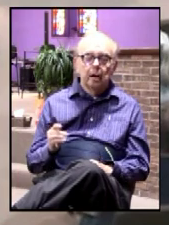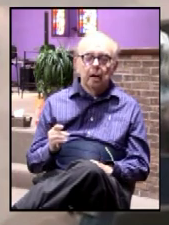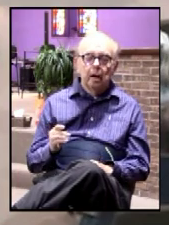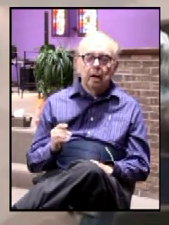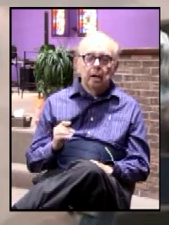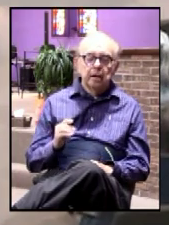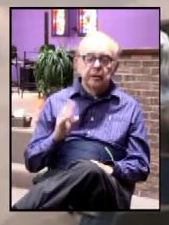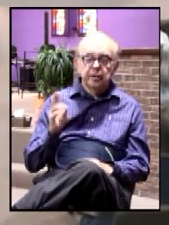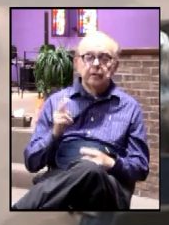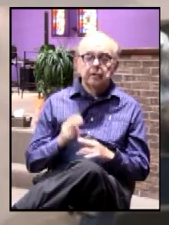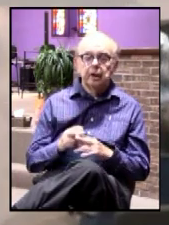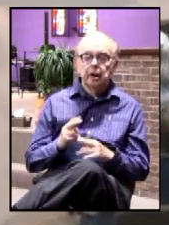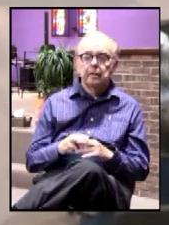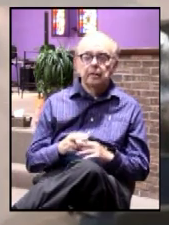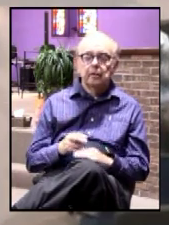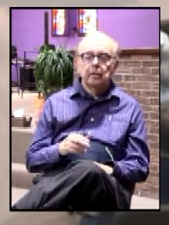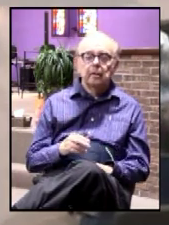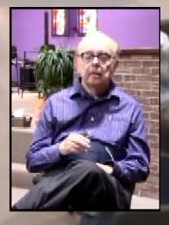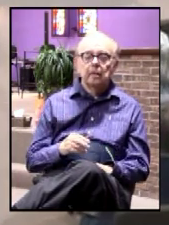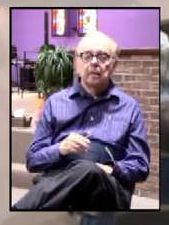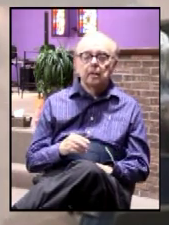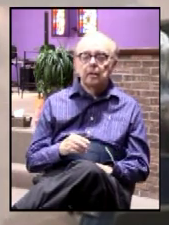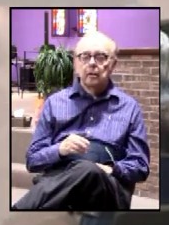and they've got it in their name.